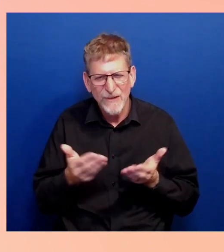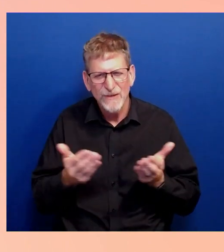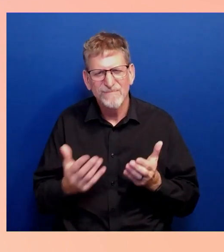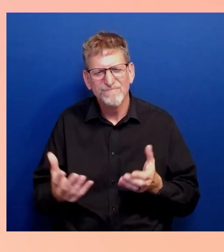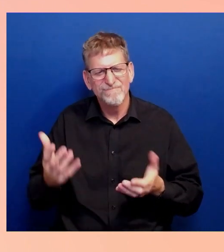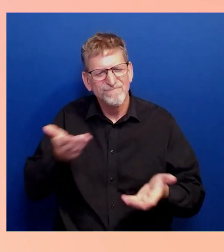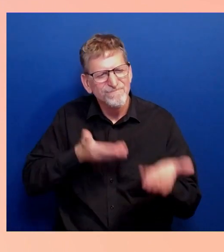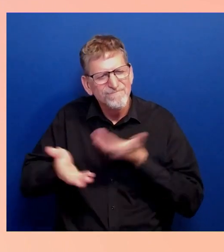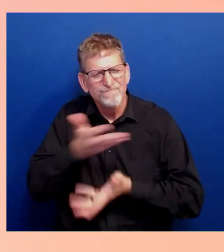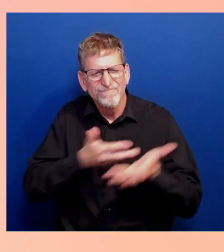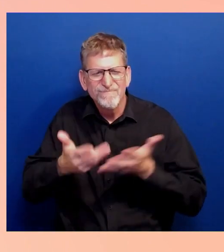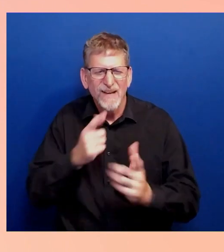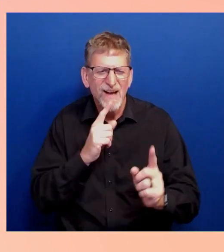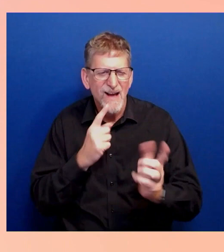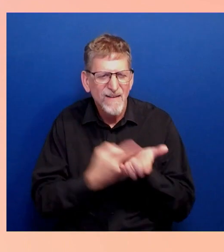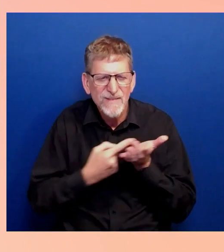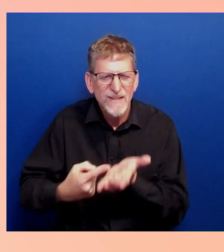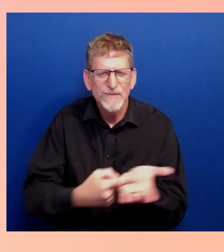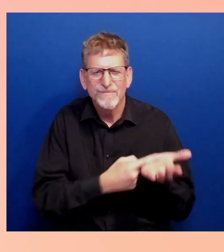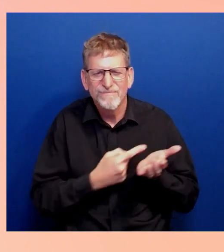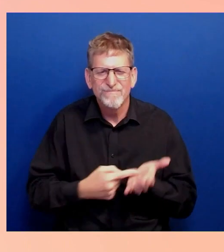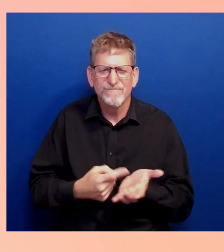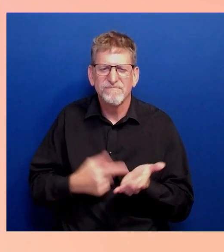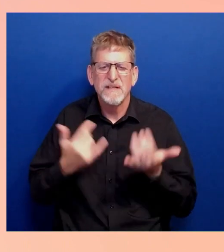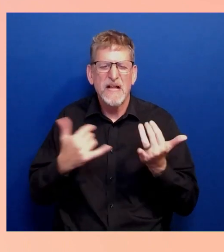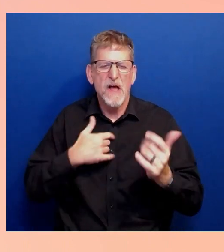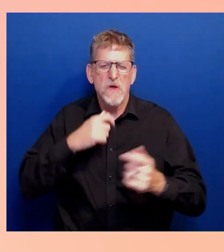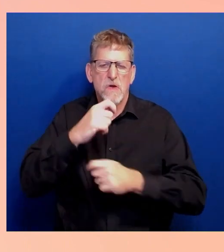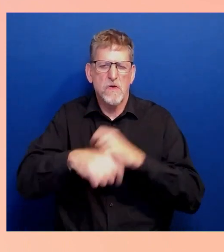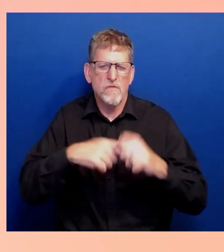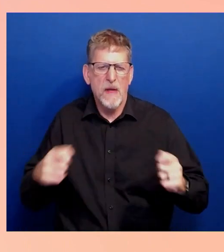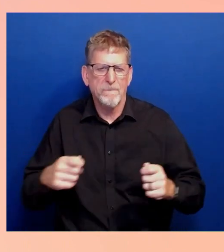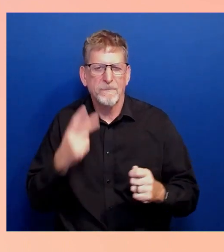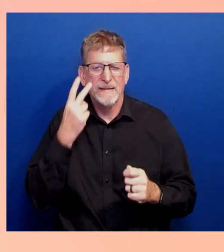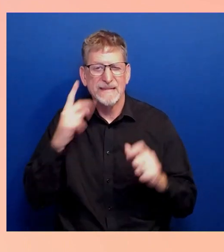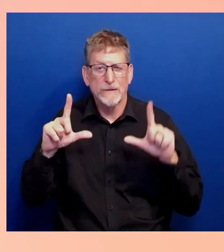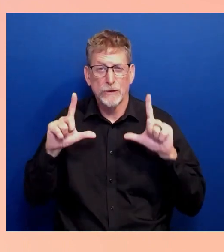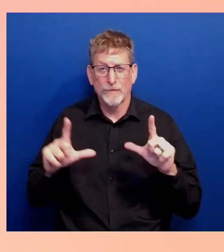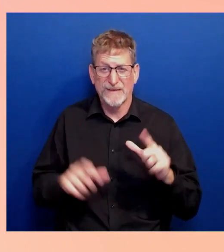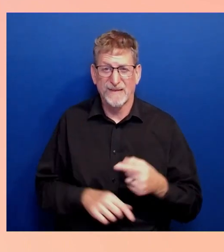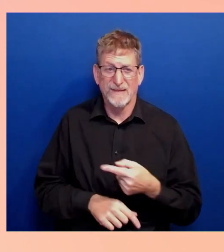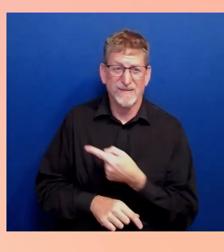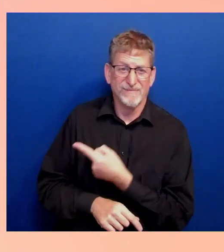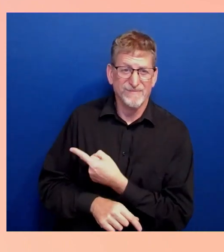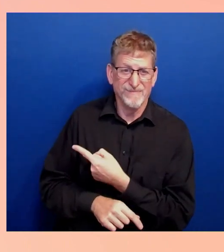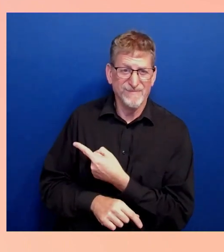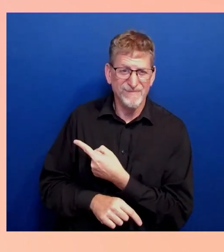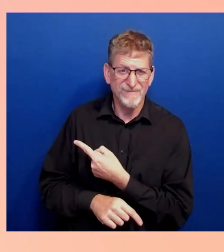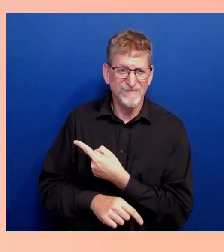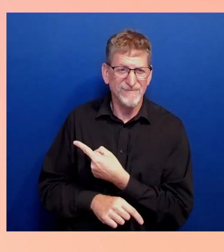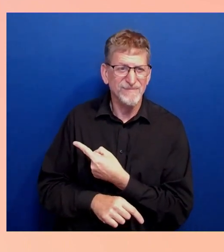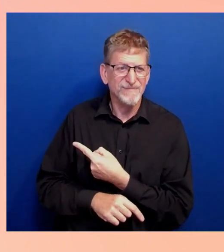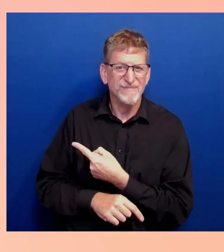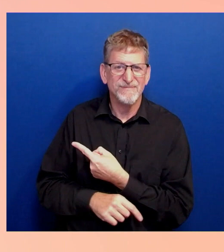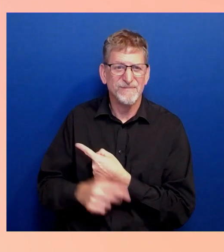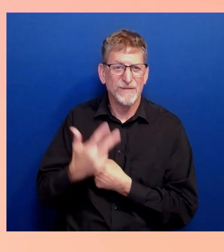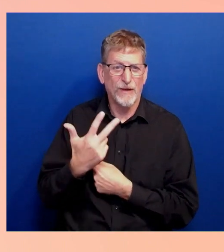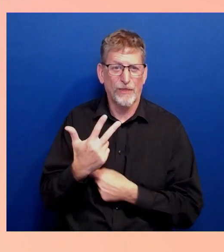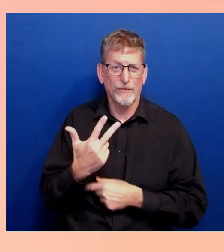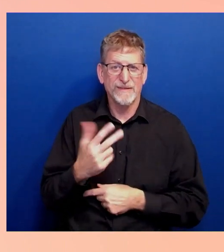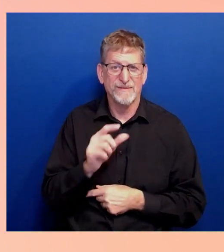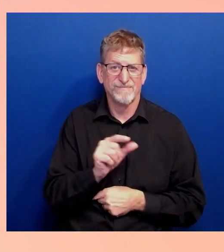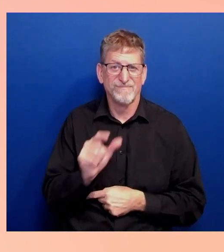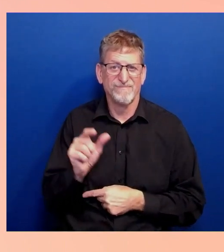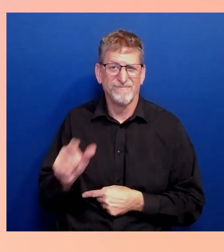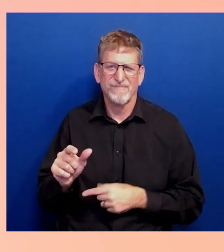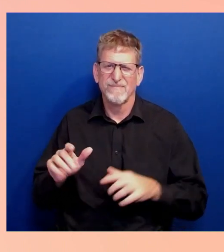up on the screen, there will be a great slide. It's just absolutely fantastic because it has the